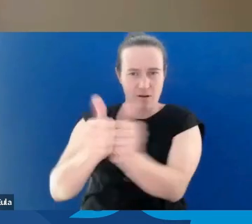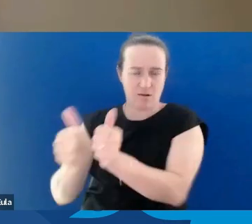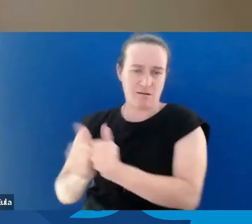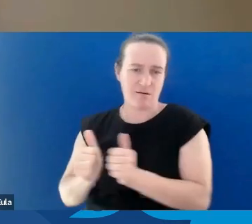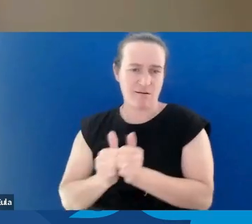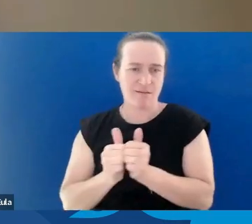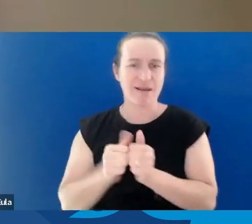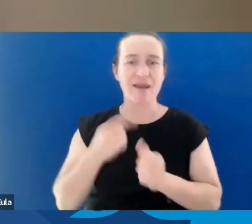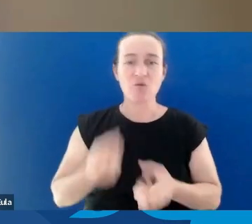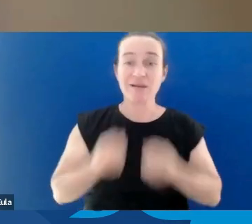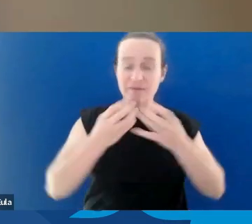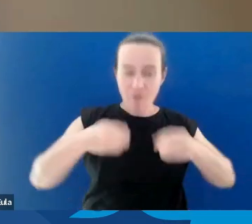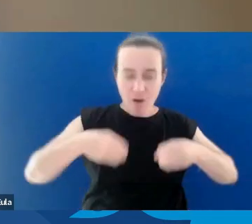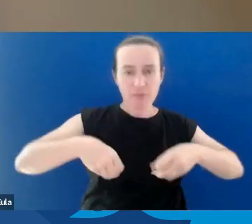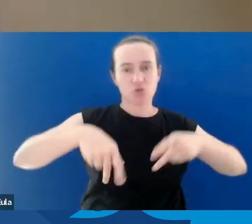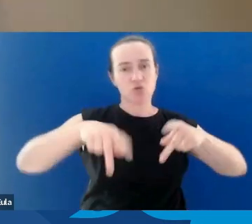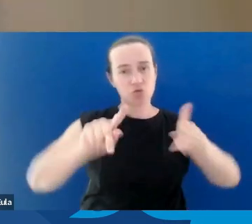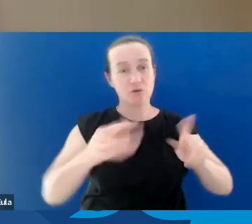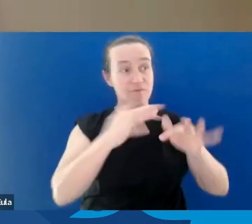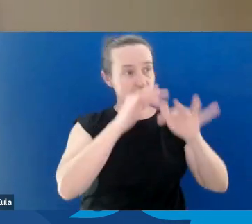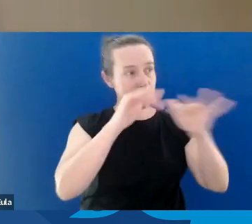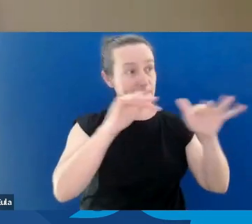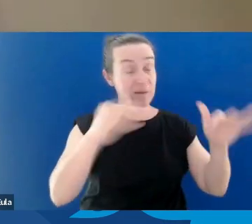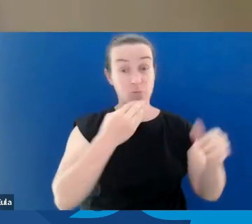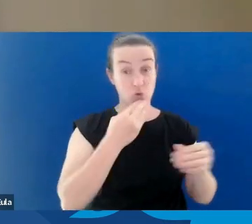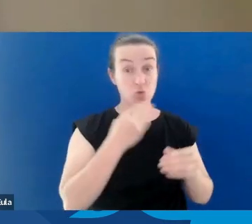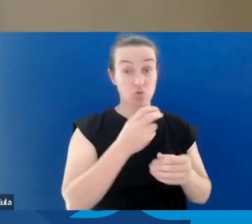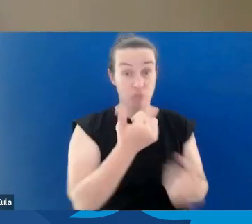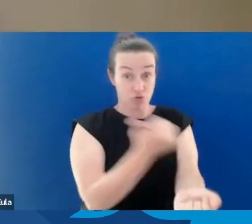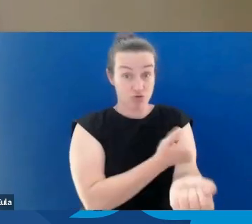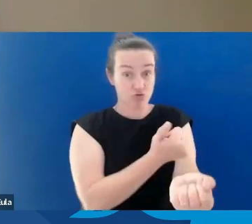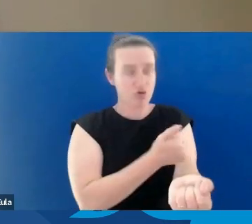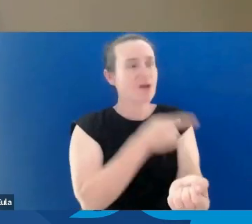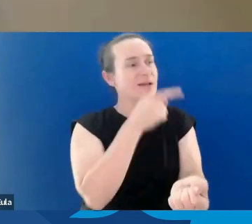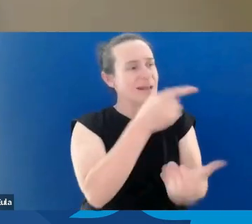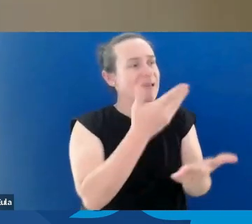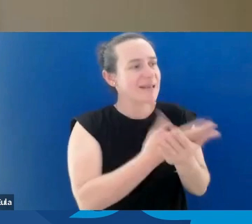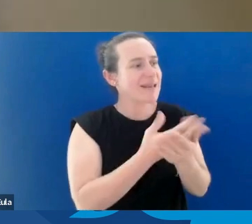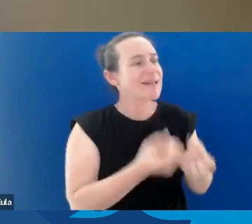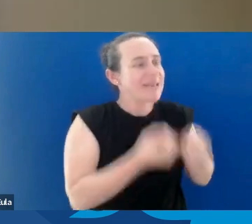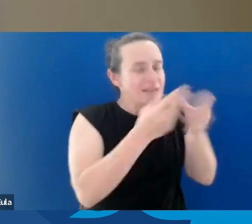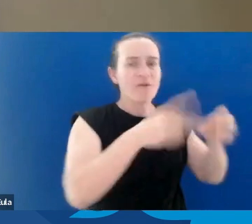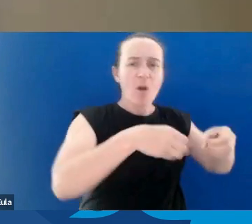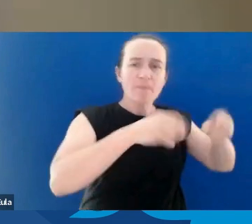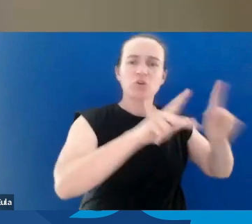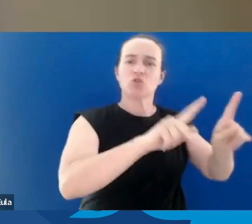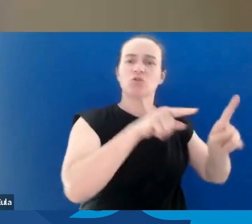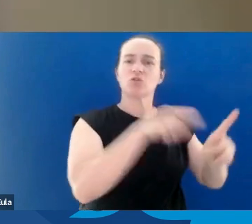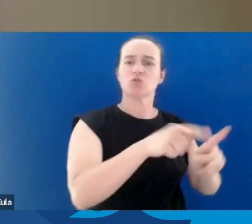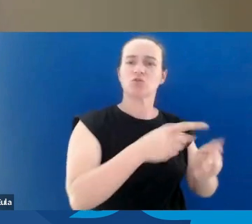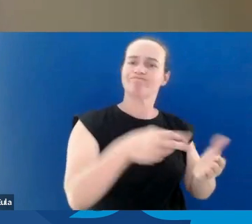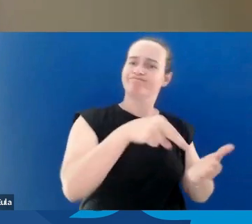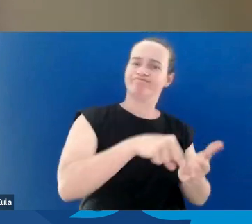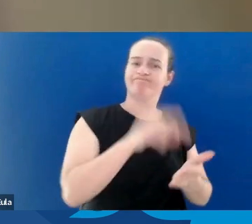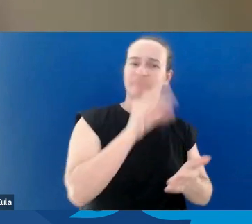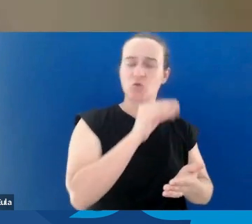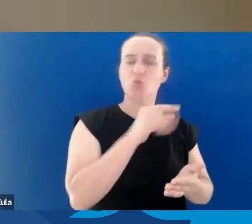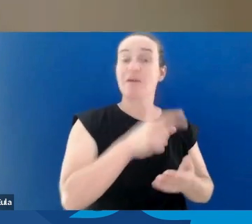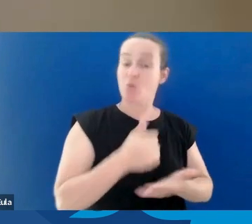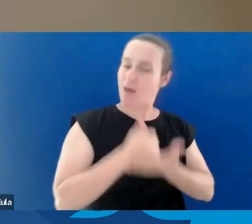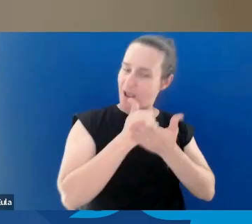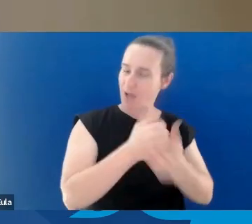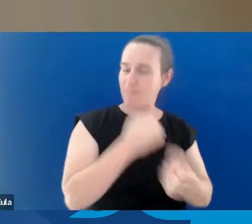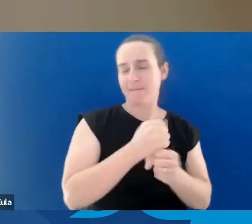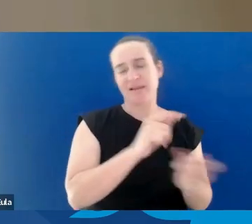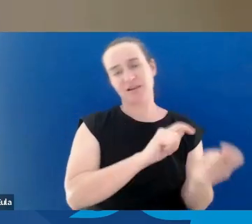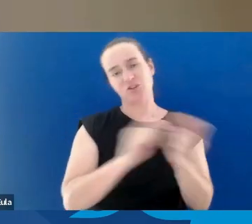for the voices of the people who use drugs to be able to be given a space is critical to drive change. So thank you